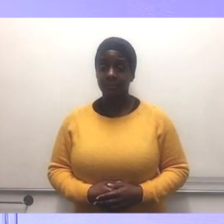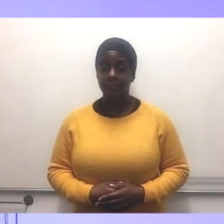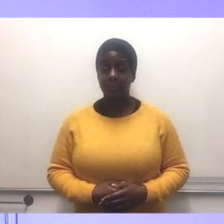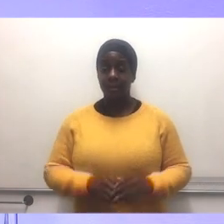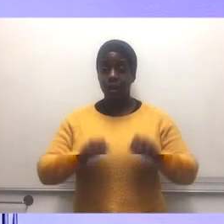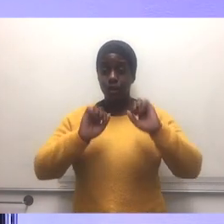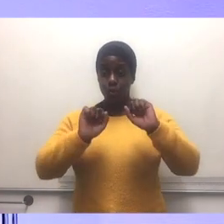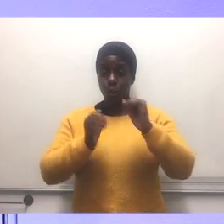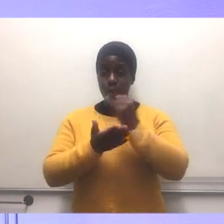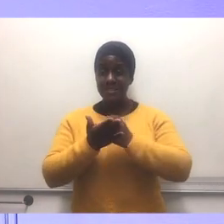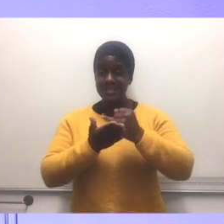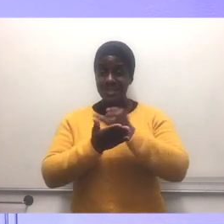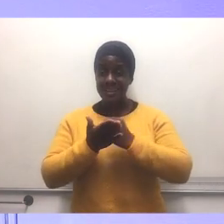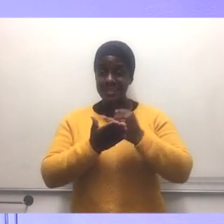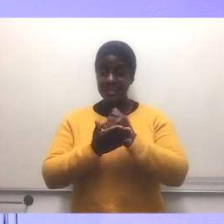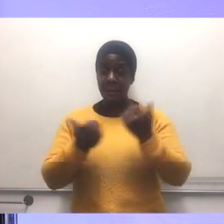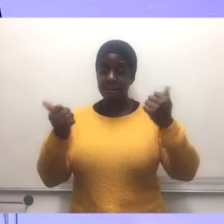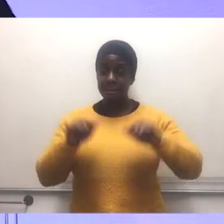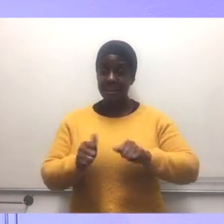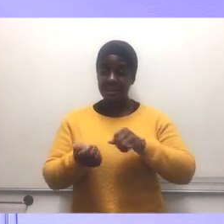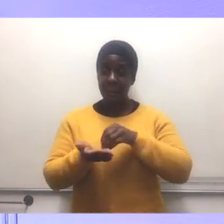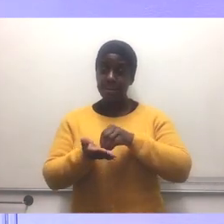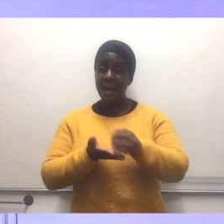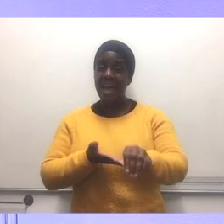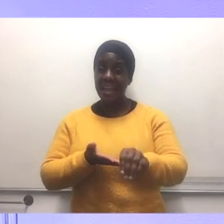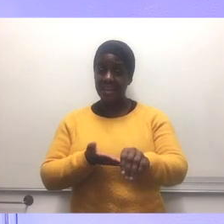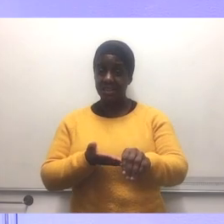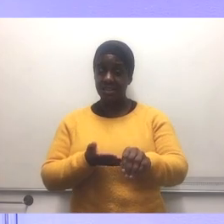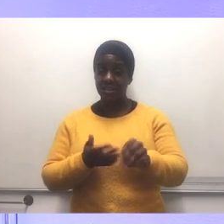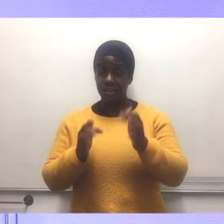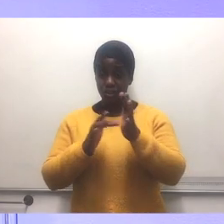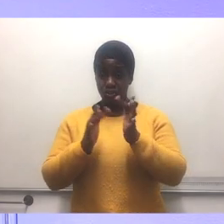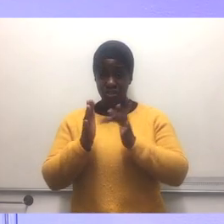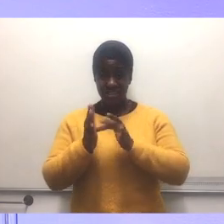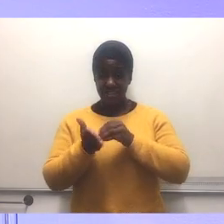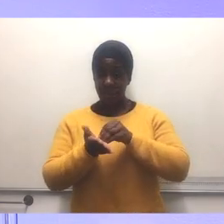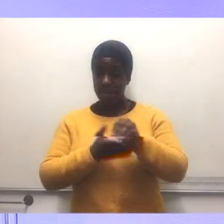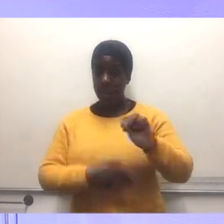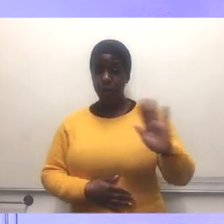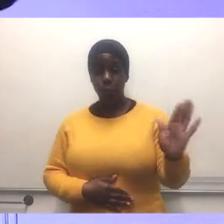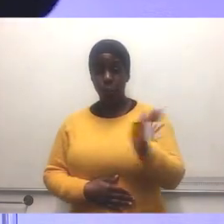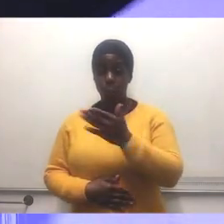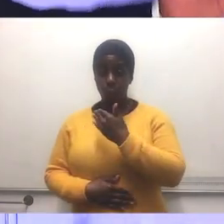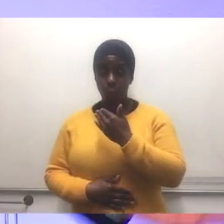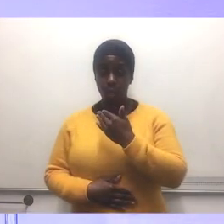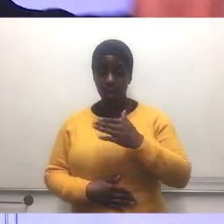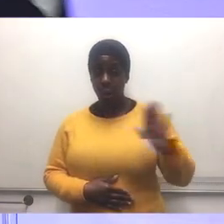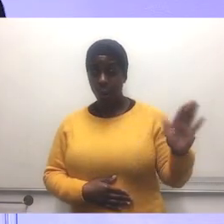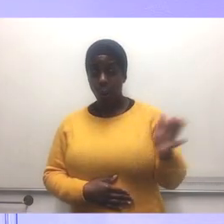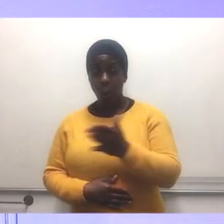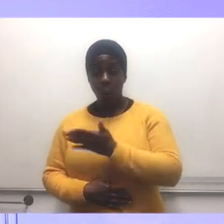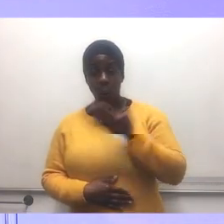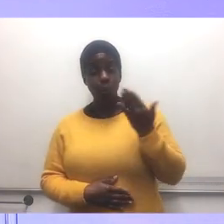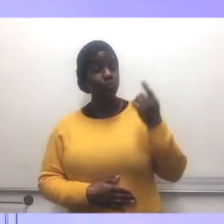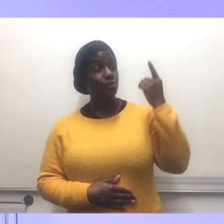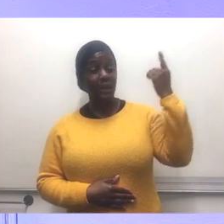your sins have been paid for. Jesus paid it all. All to him